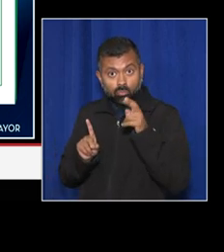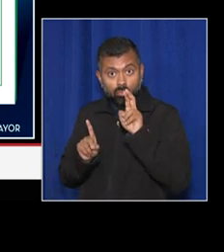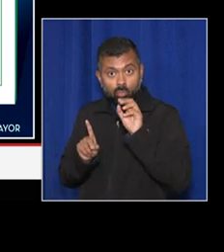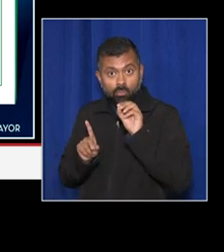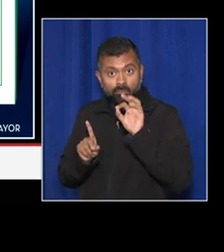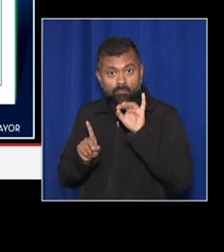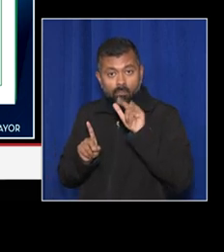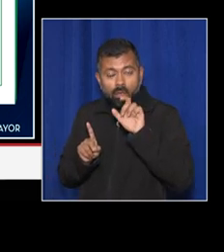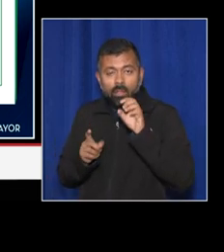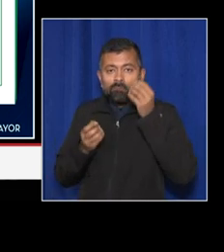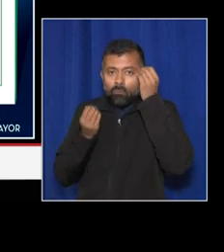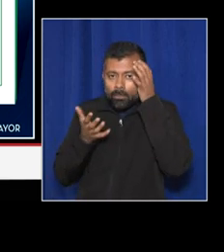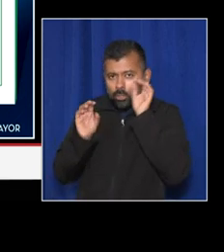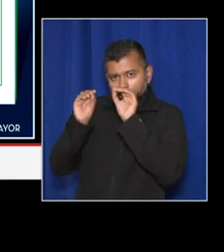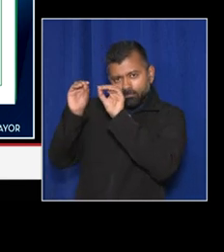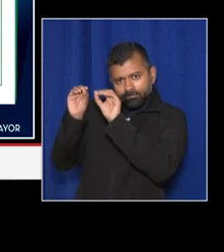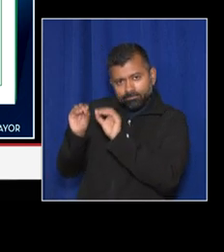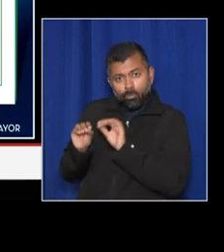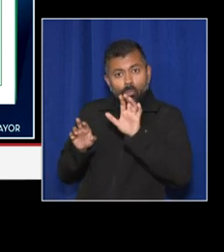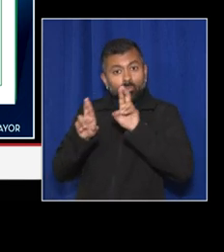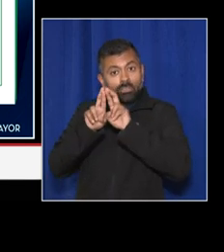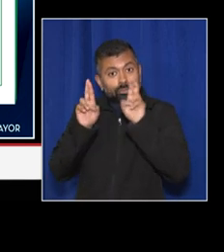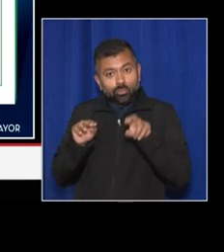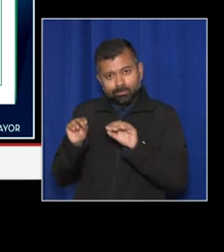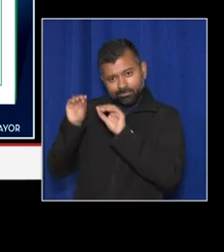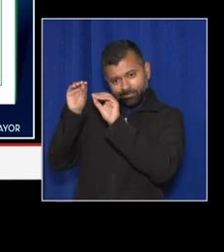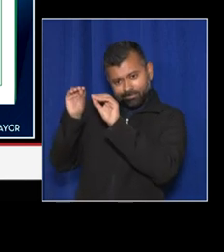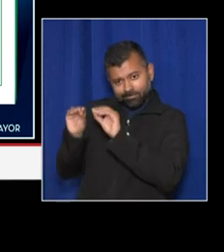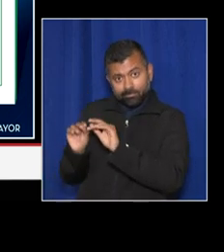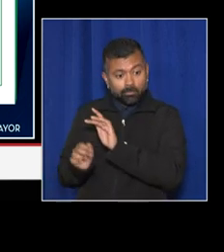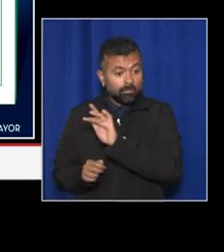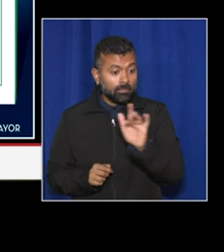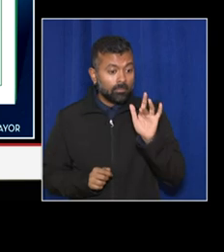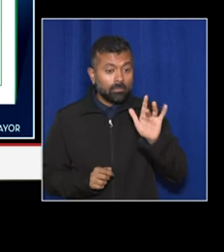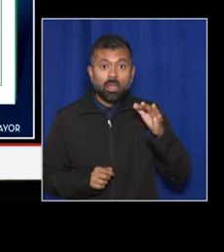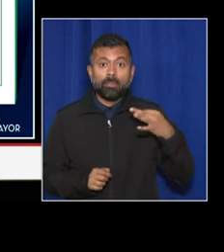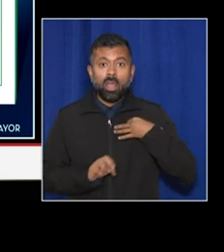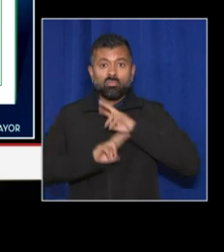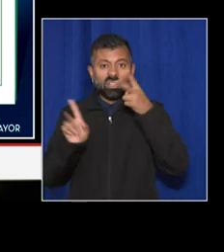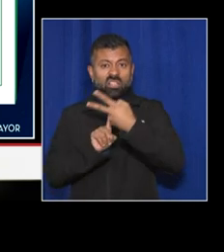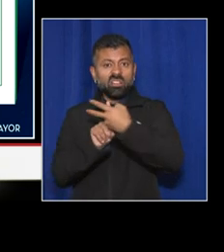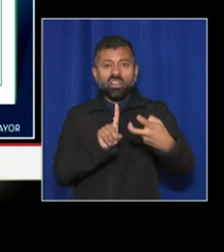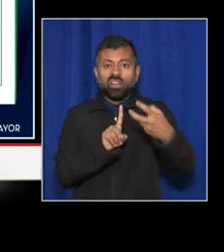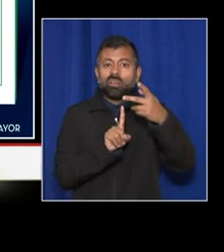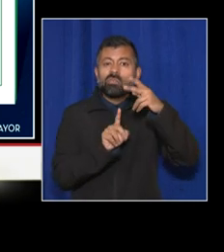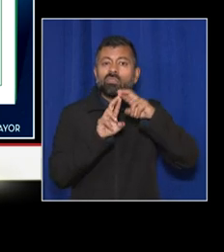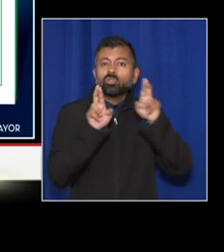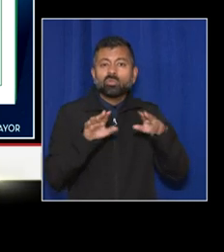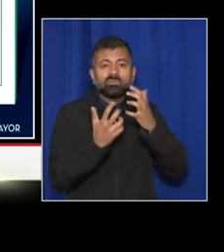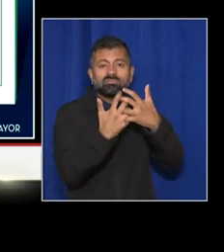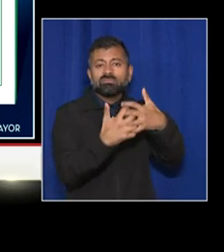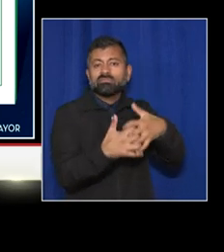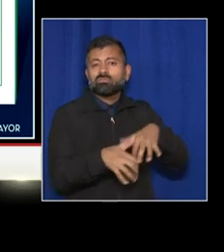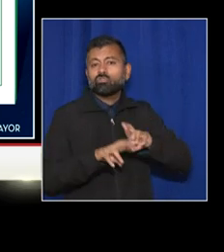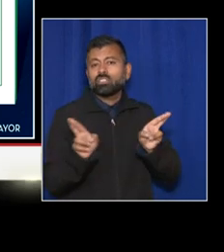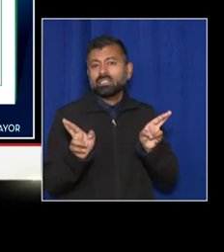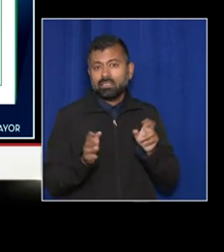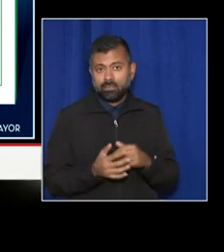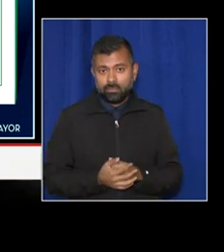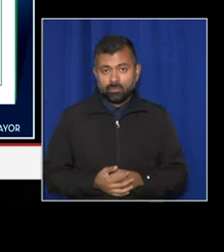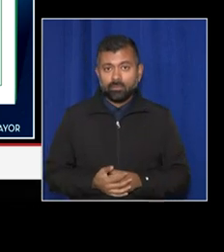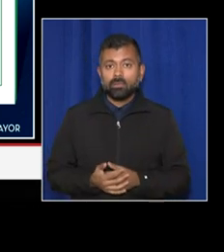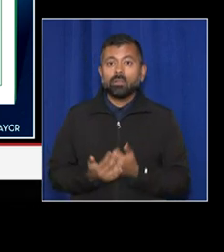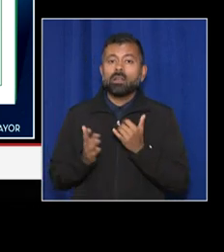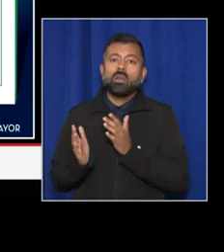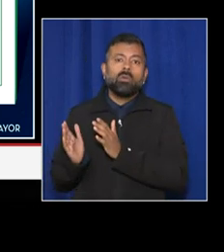As a result, when you do this, the employers will be able to see your profile and your resume so that they can start identifying whether or not they'd like to